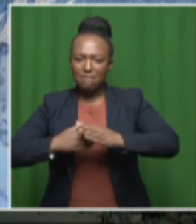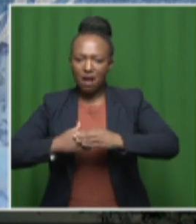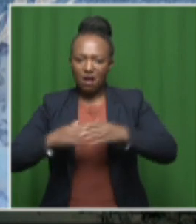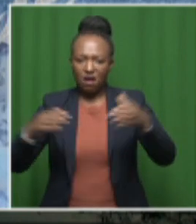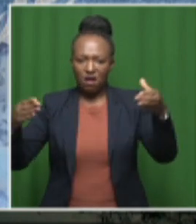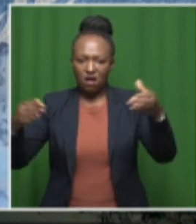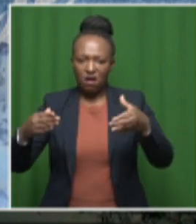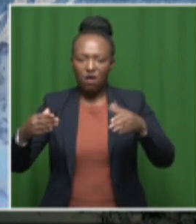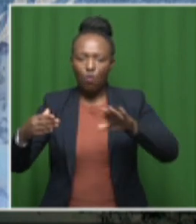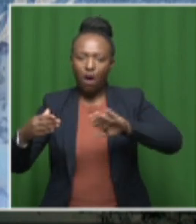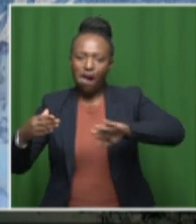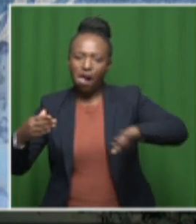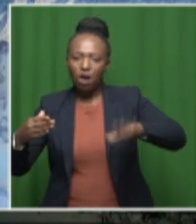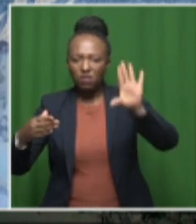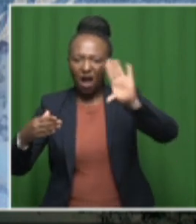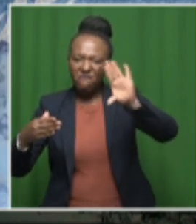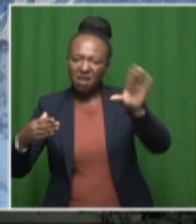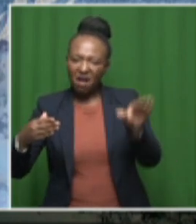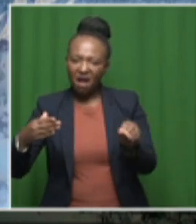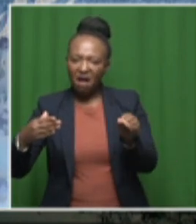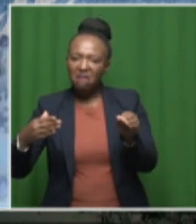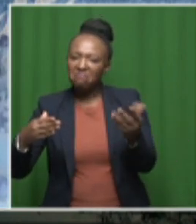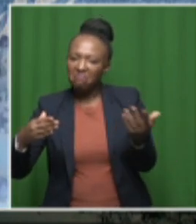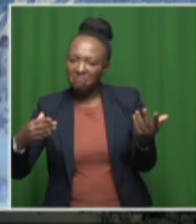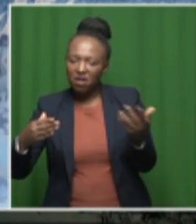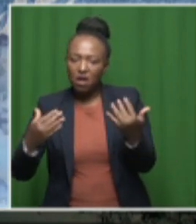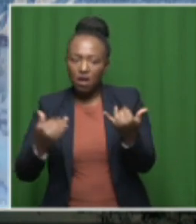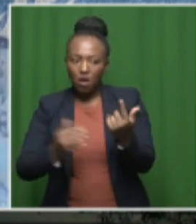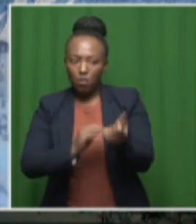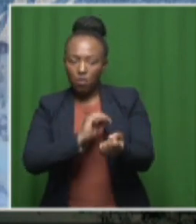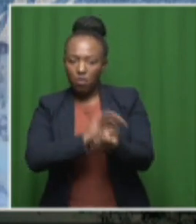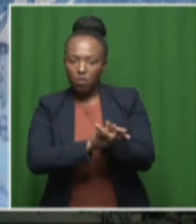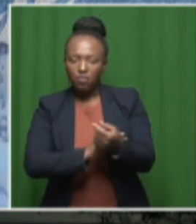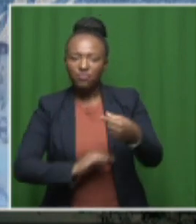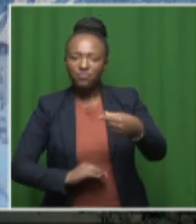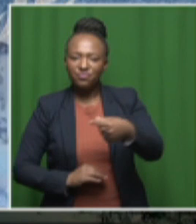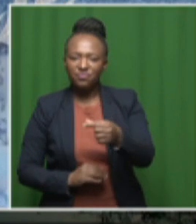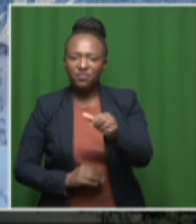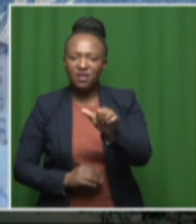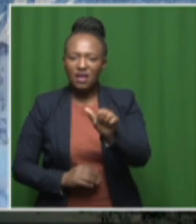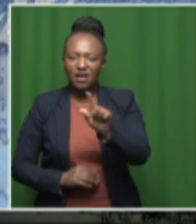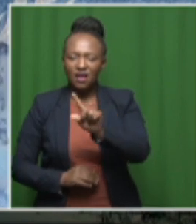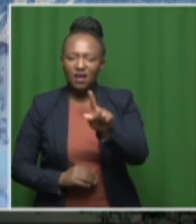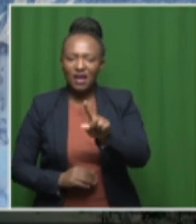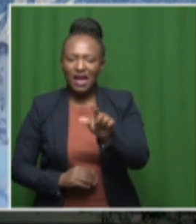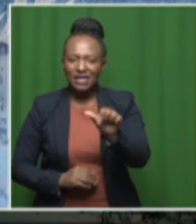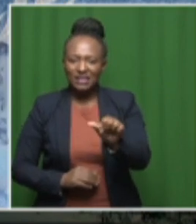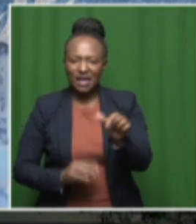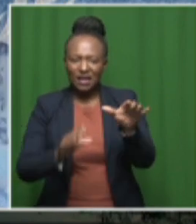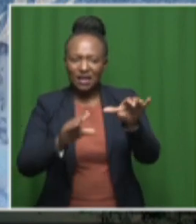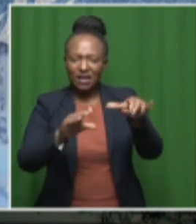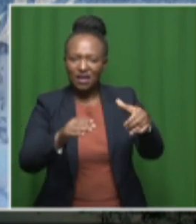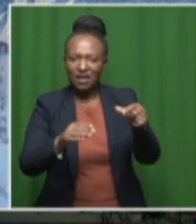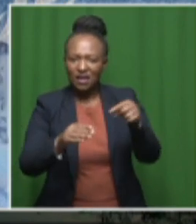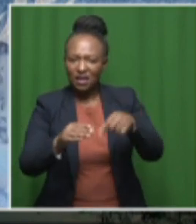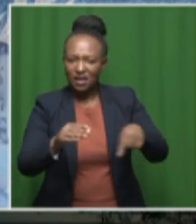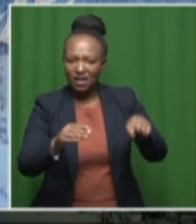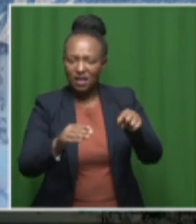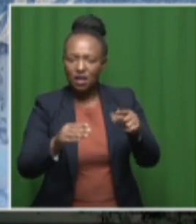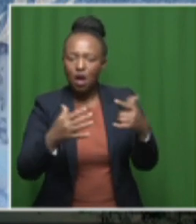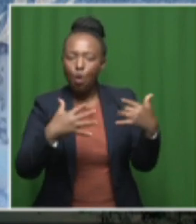glaringly obvious. And I mean, also with what's happening in the Gaza at the moment, you know, these wars will rage on until